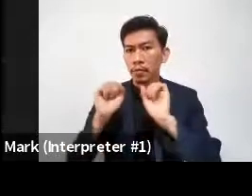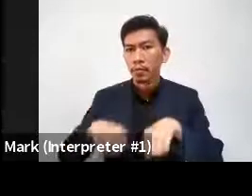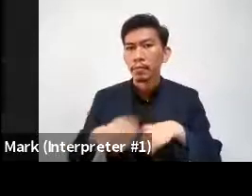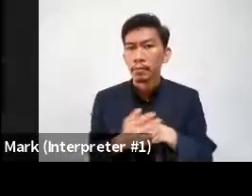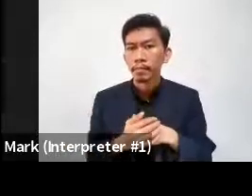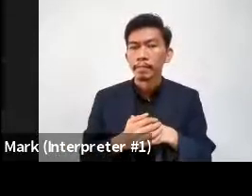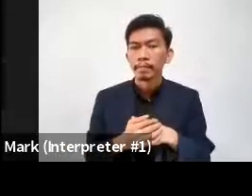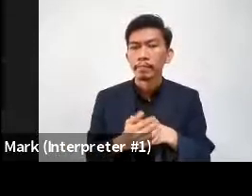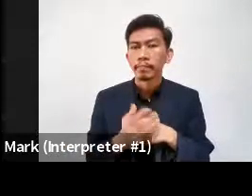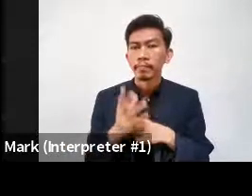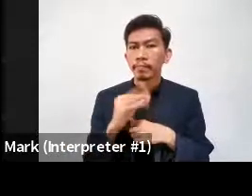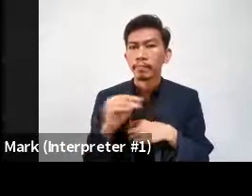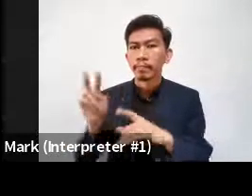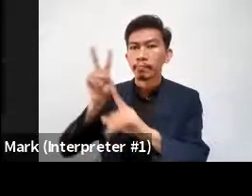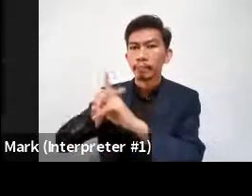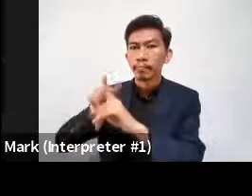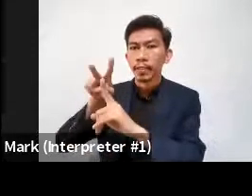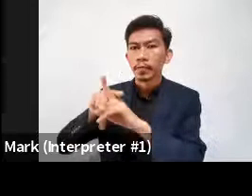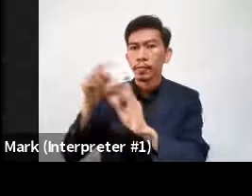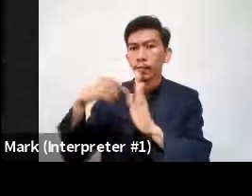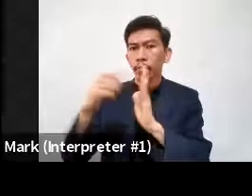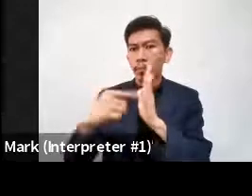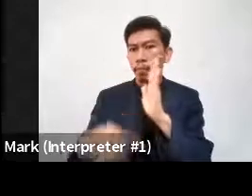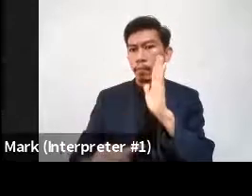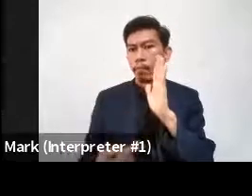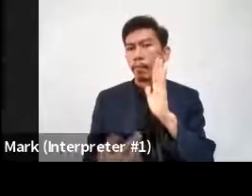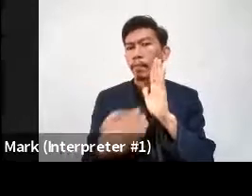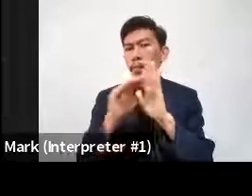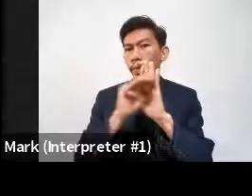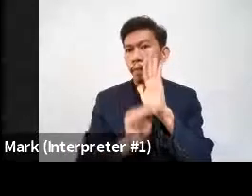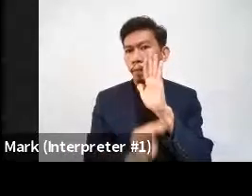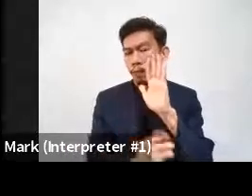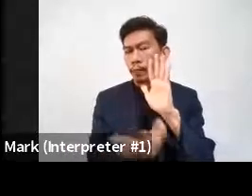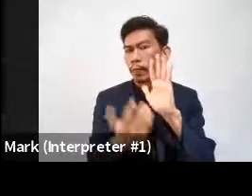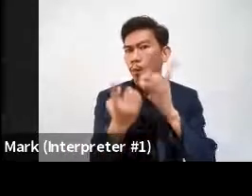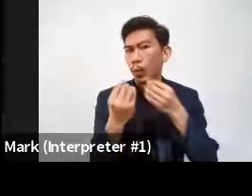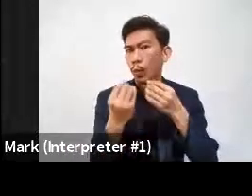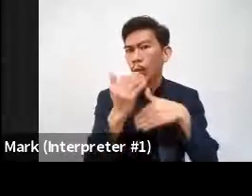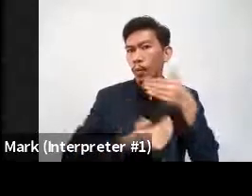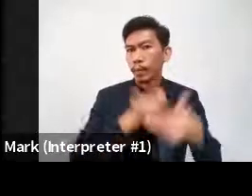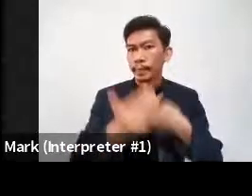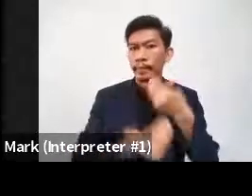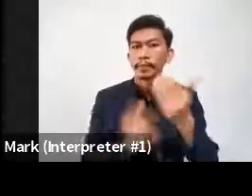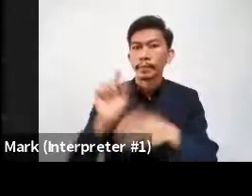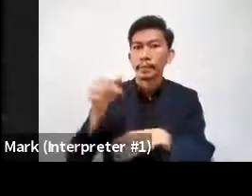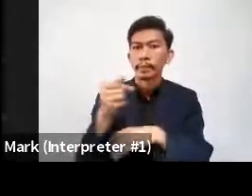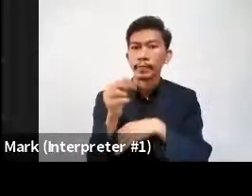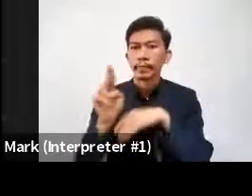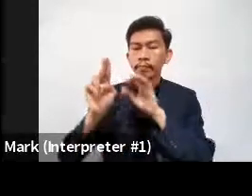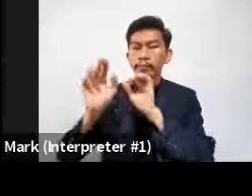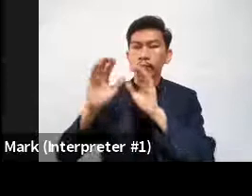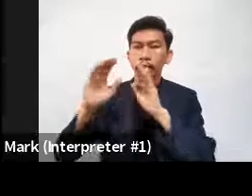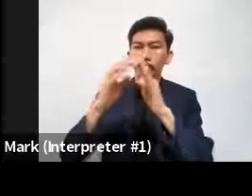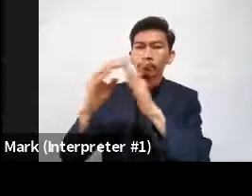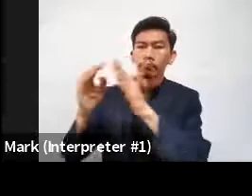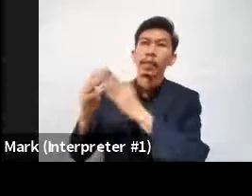An implementation checklist that goes through step by step what the local government units can do, be